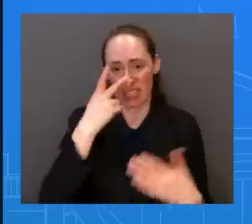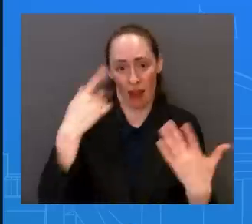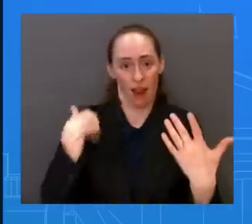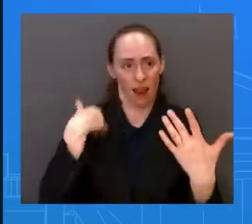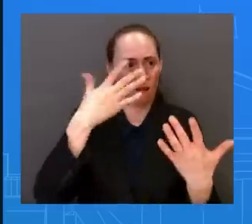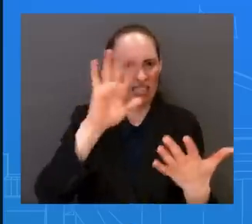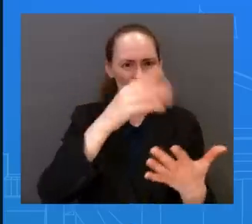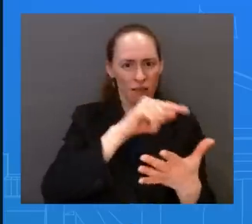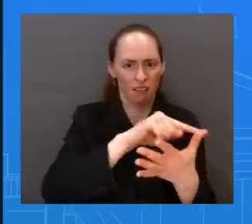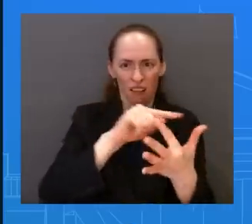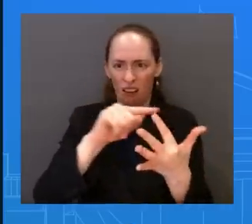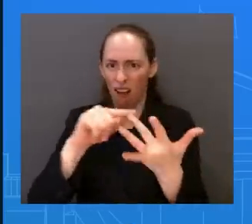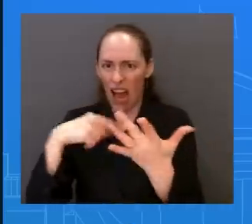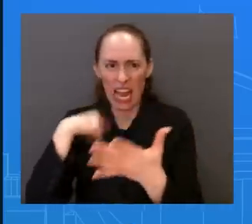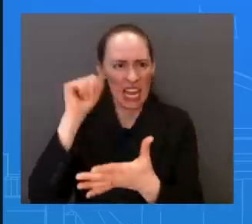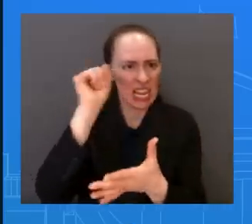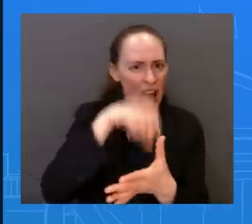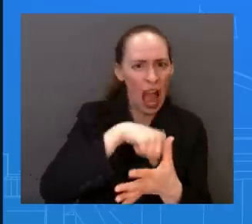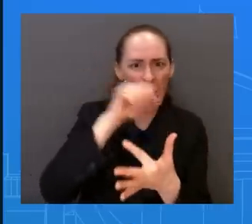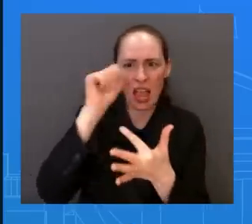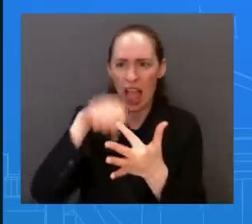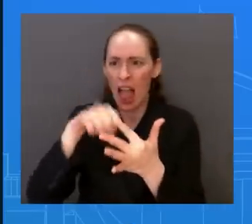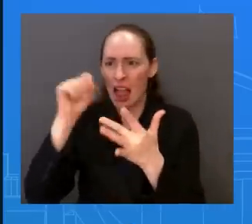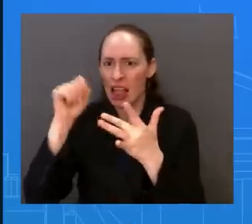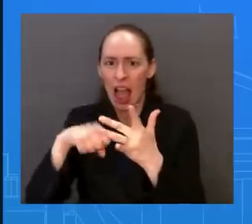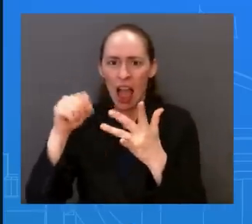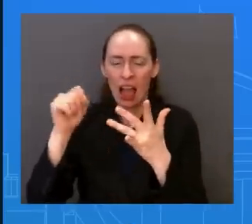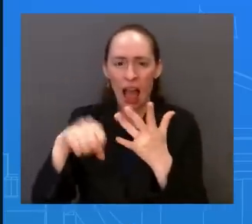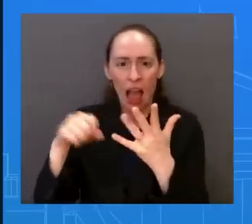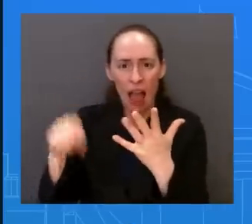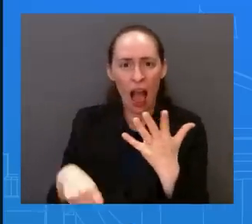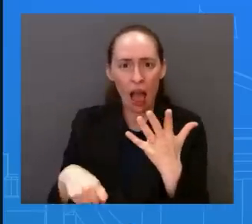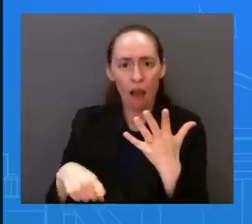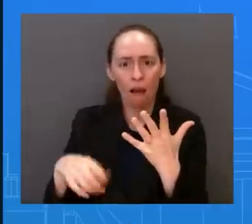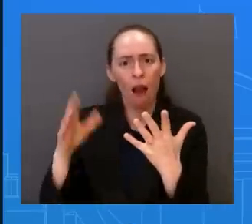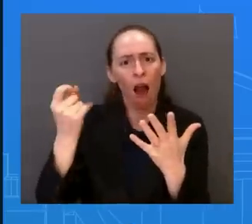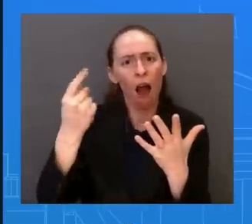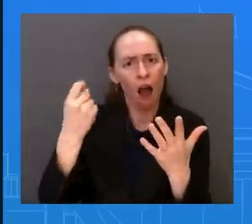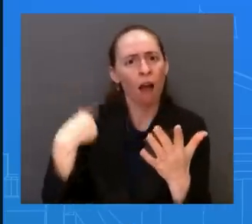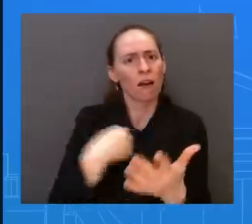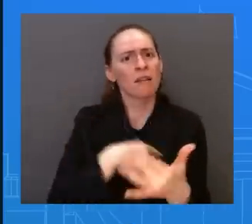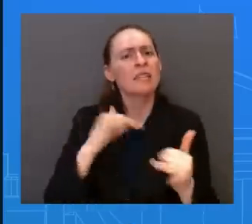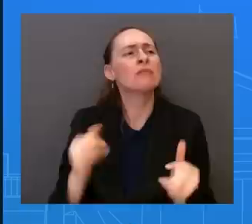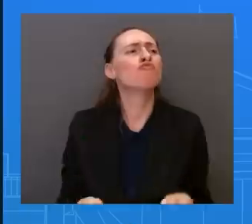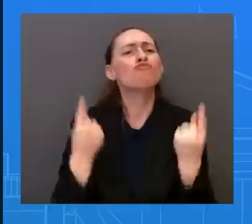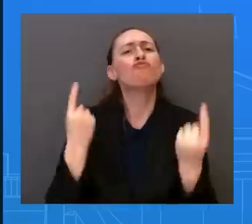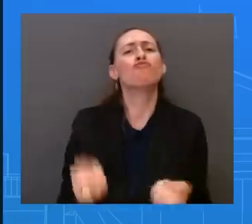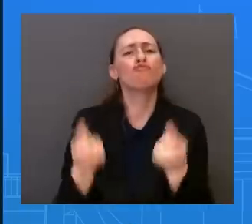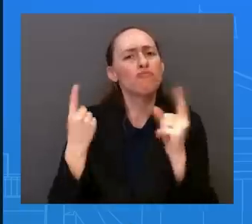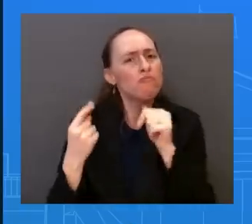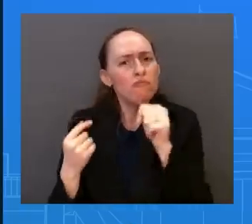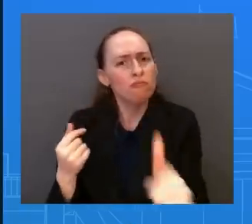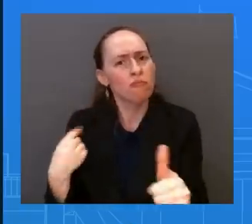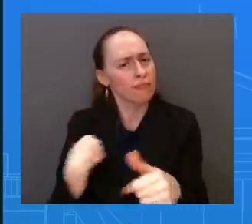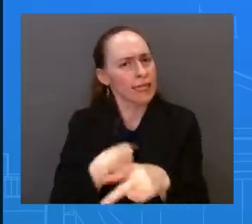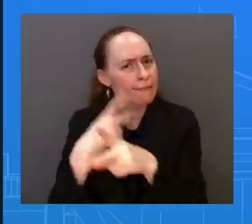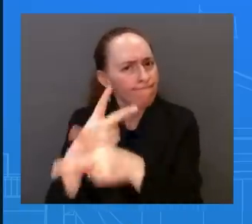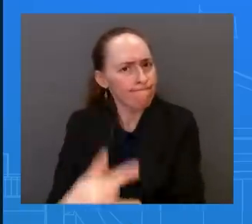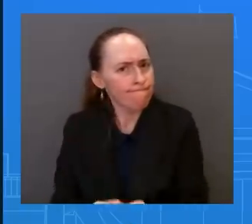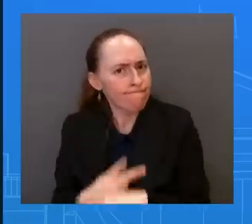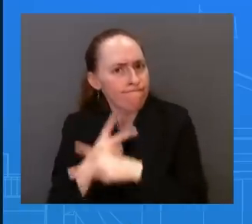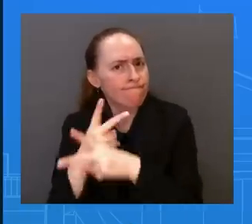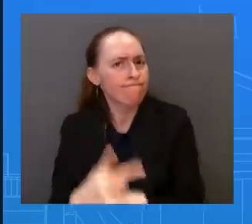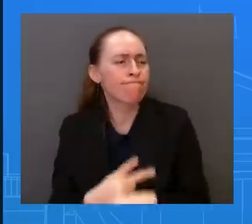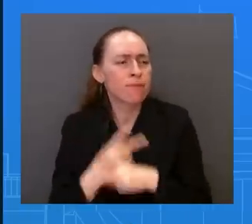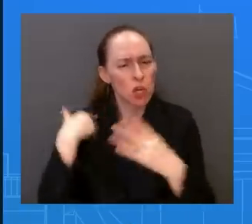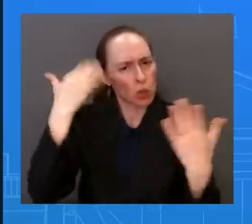president has demonstrated in practice over the last 2 years, and that the plan that he will outline and the new policies that he will call for